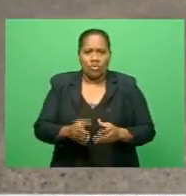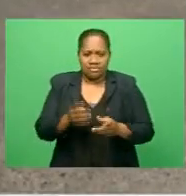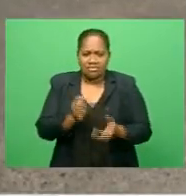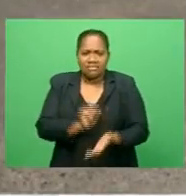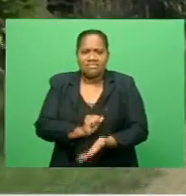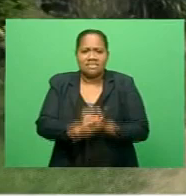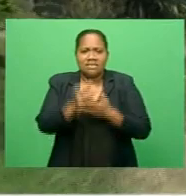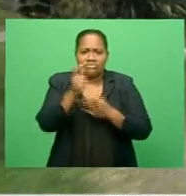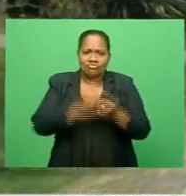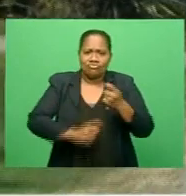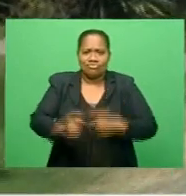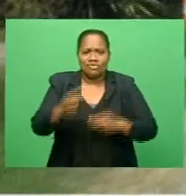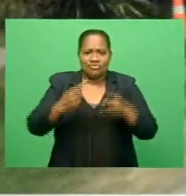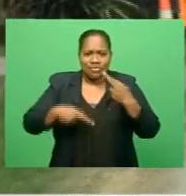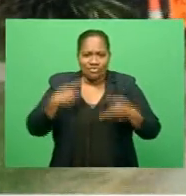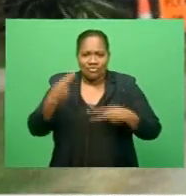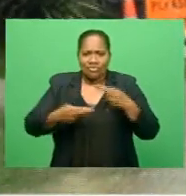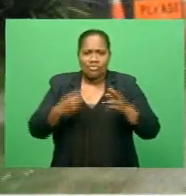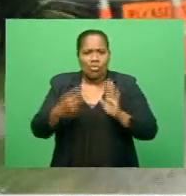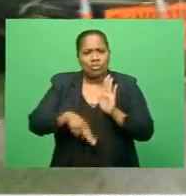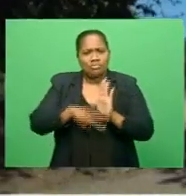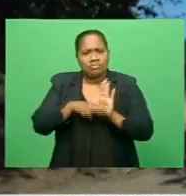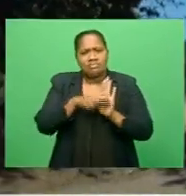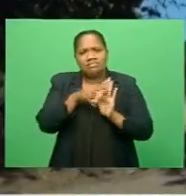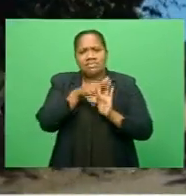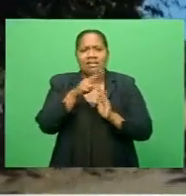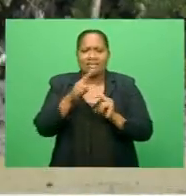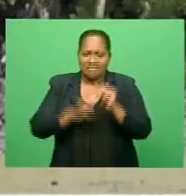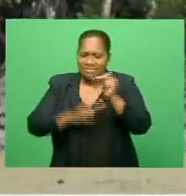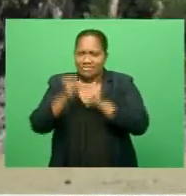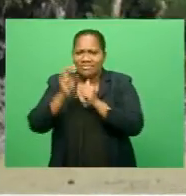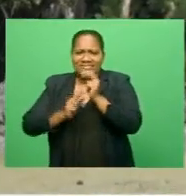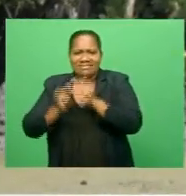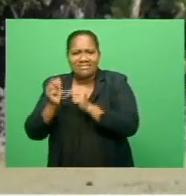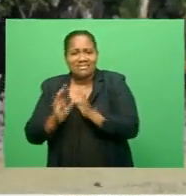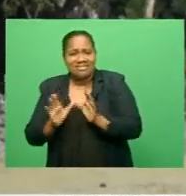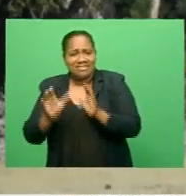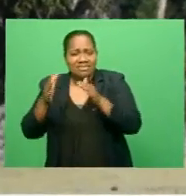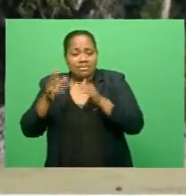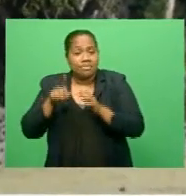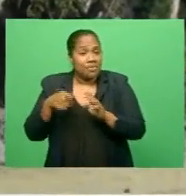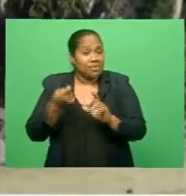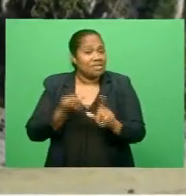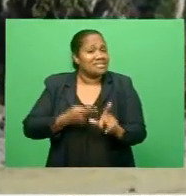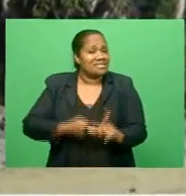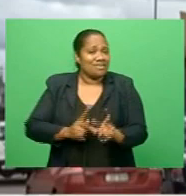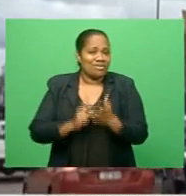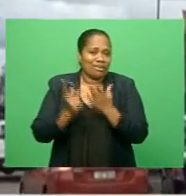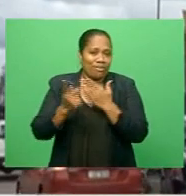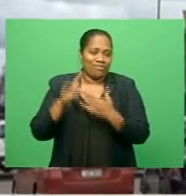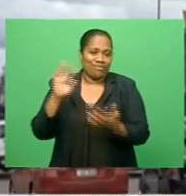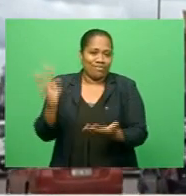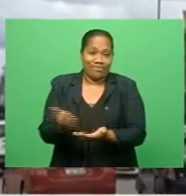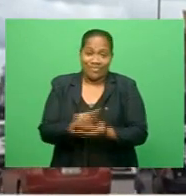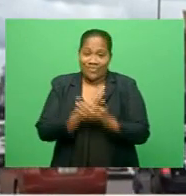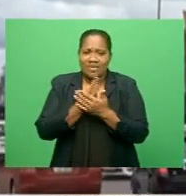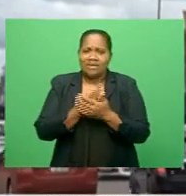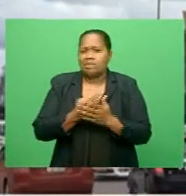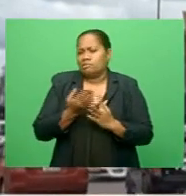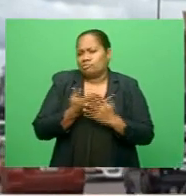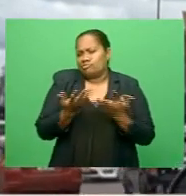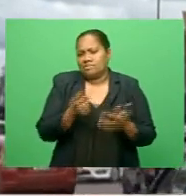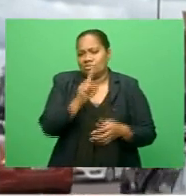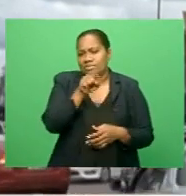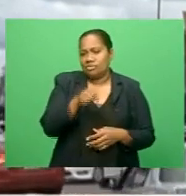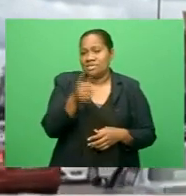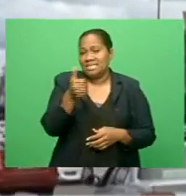and hotels, manufacturing and construction sectors. Next year's projected recovery, pegged at between